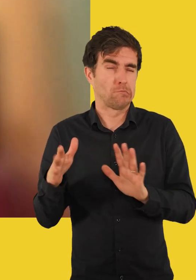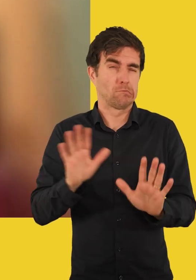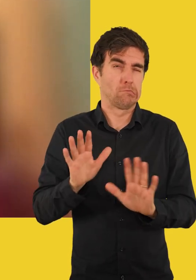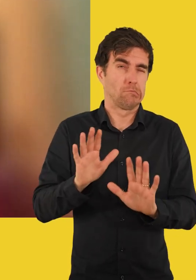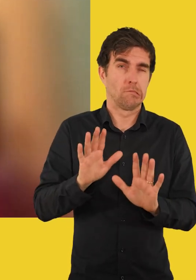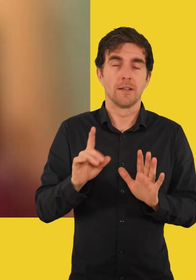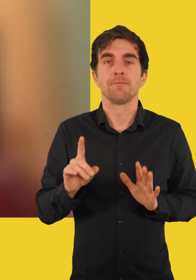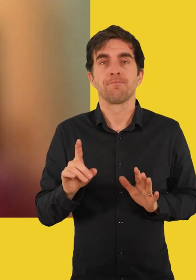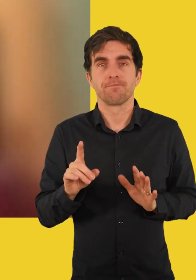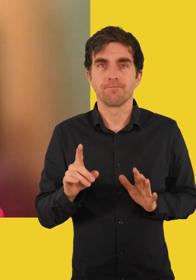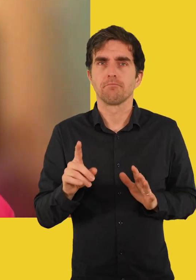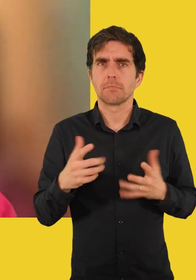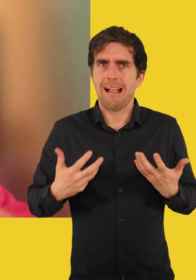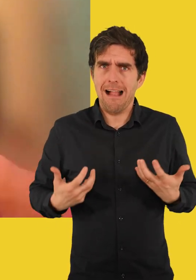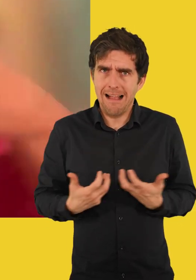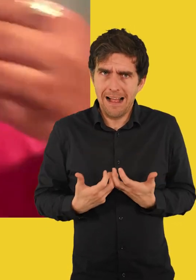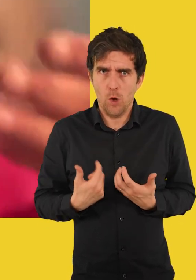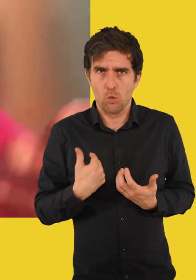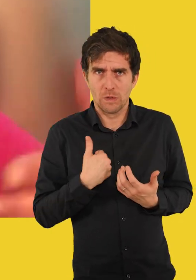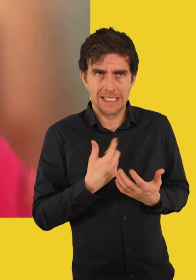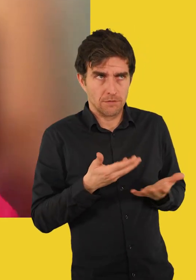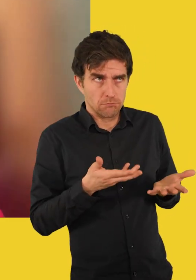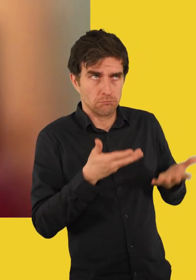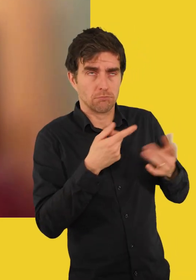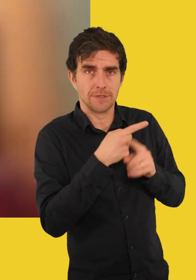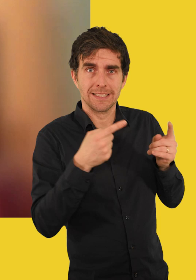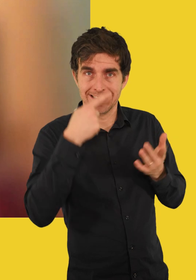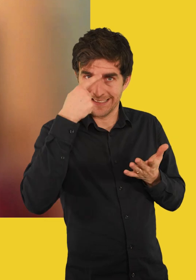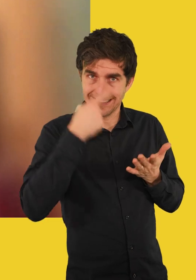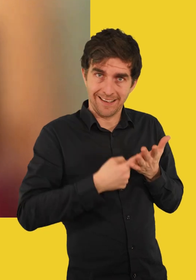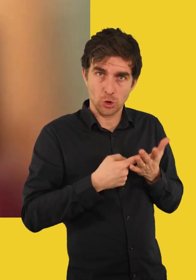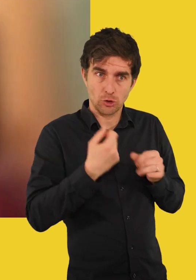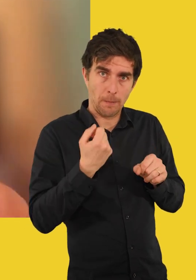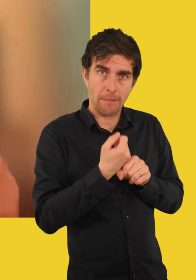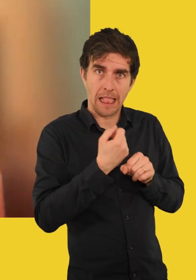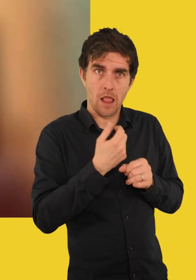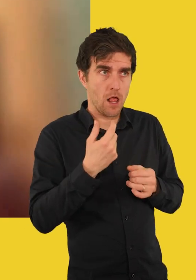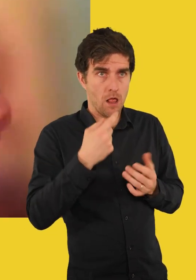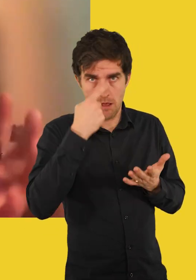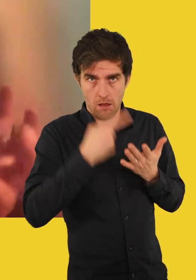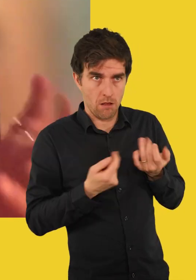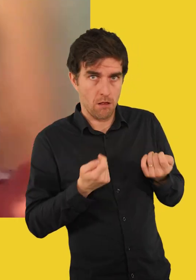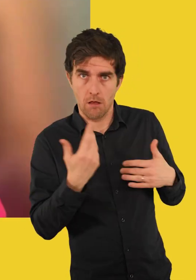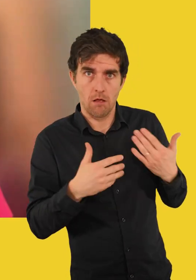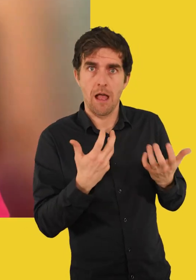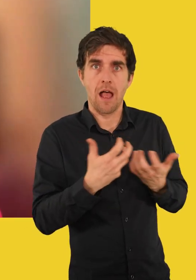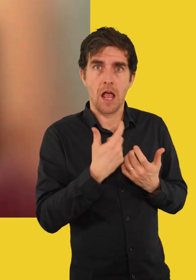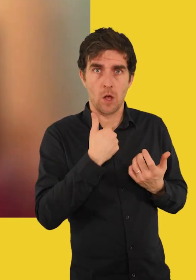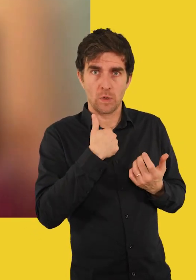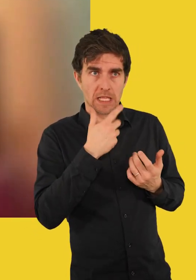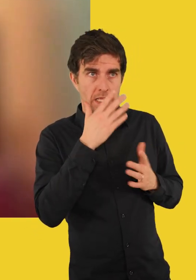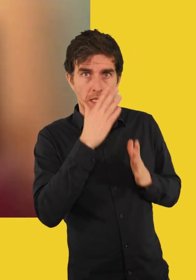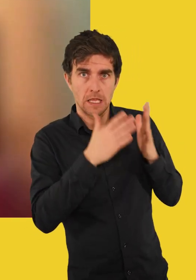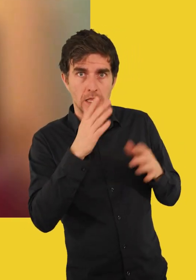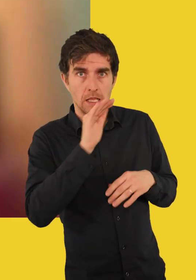maybe not leadership, but maybe how we get to that, decision-making power, or how we get to positions